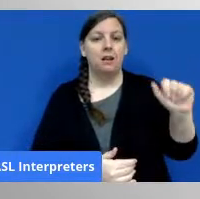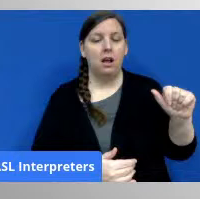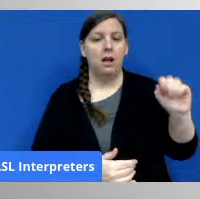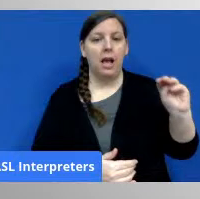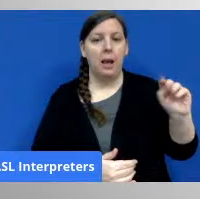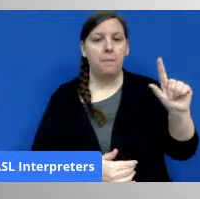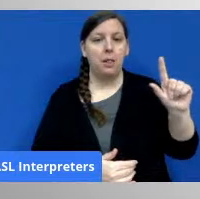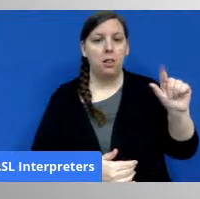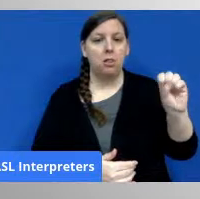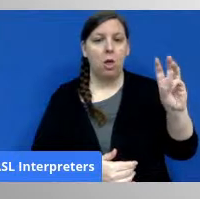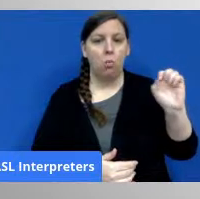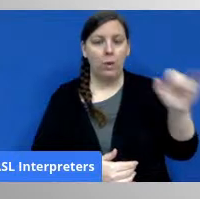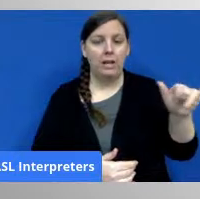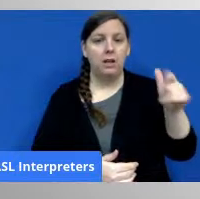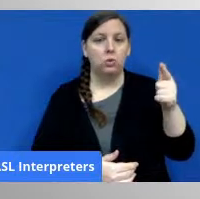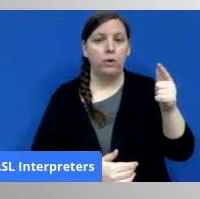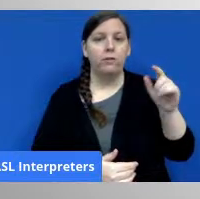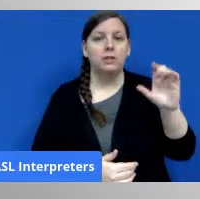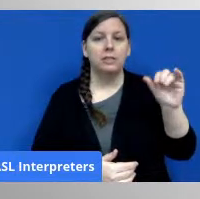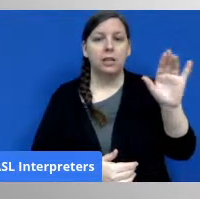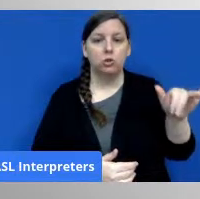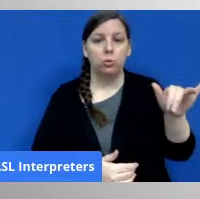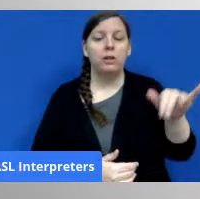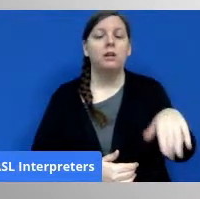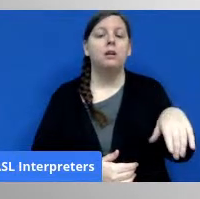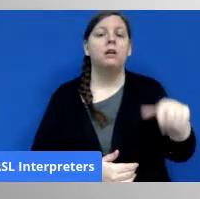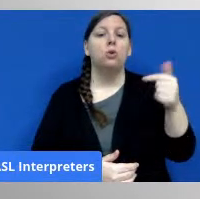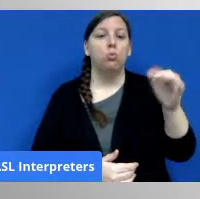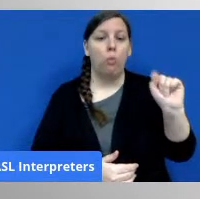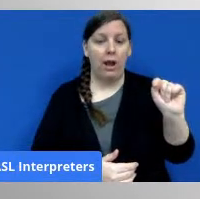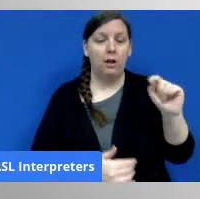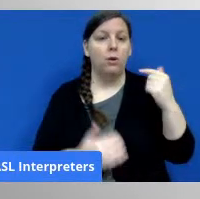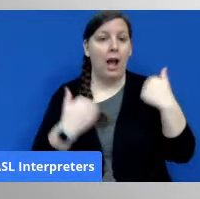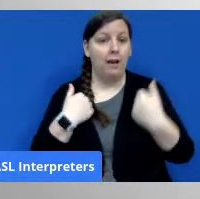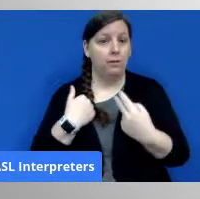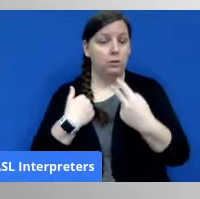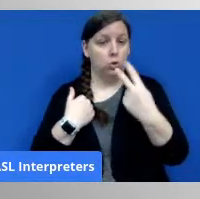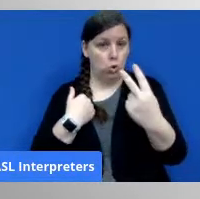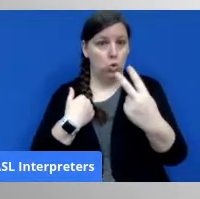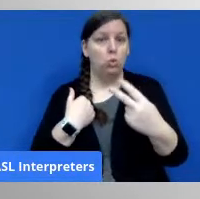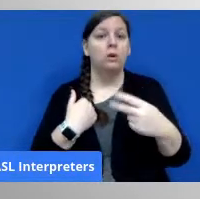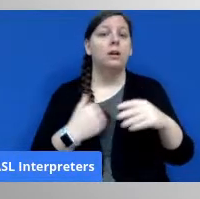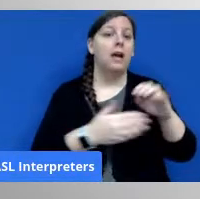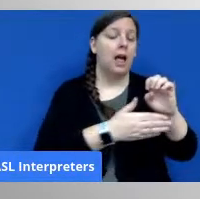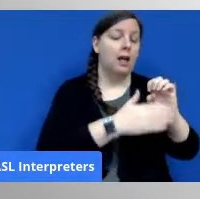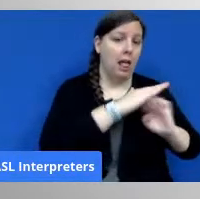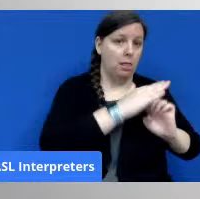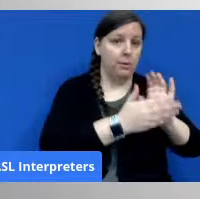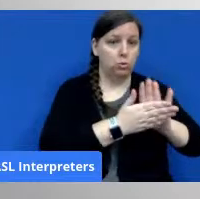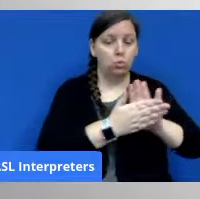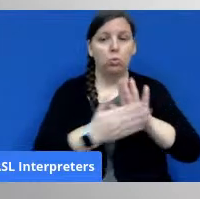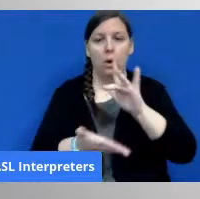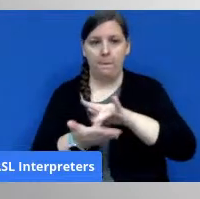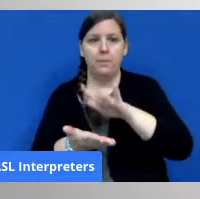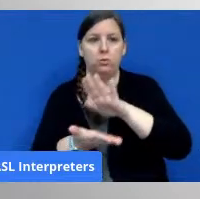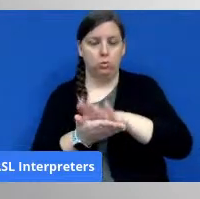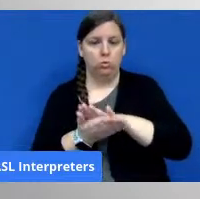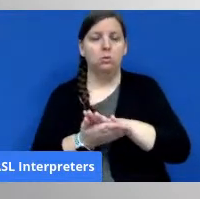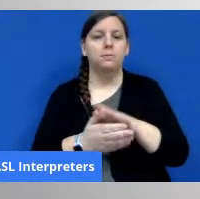We have 2 of those, an elementary one and a middle school one. Next slide, please.